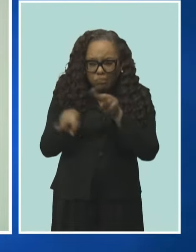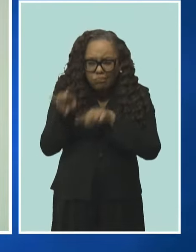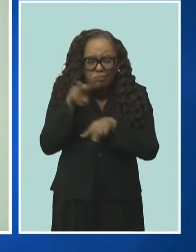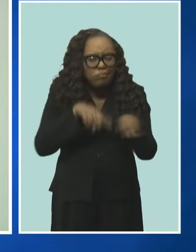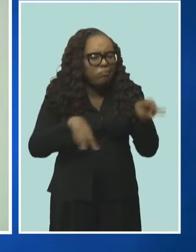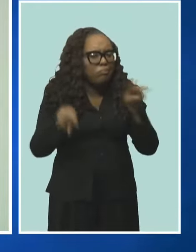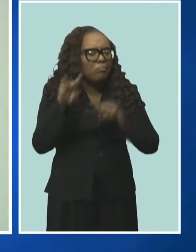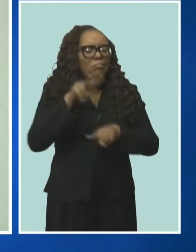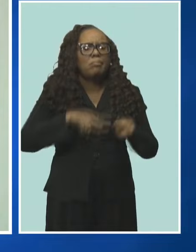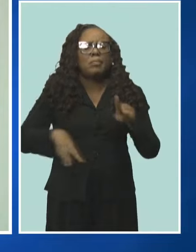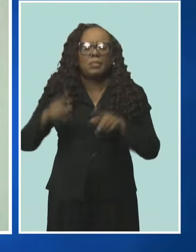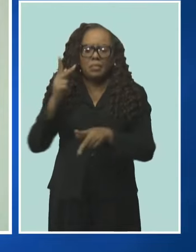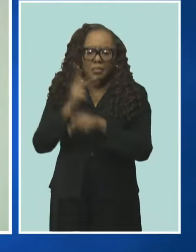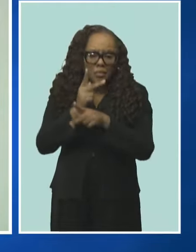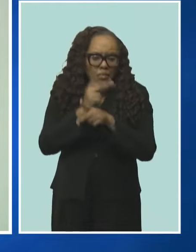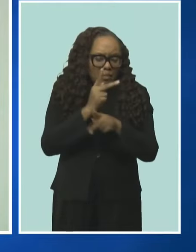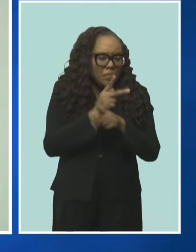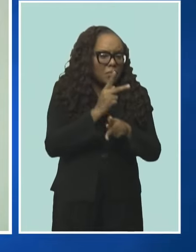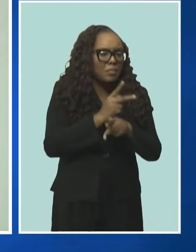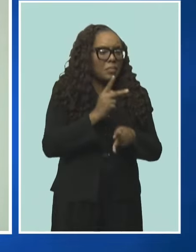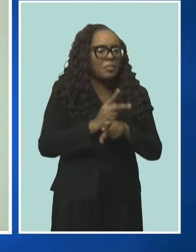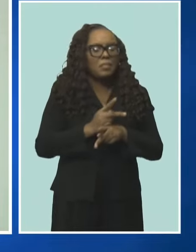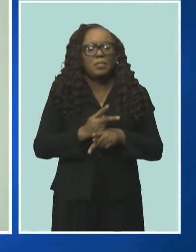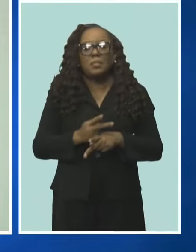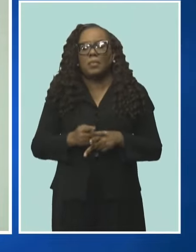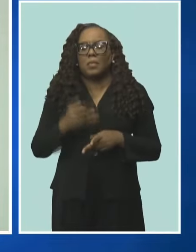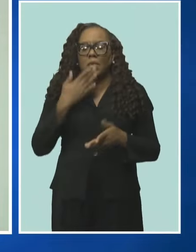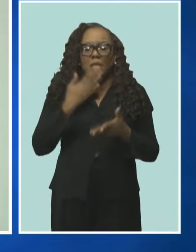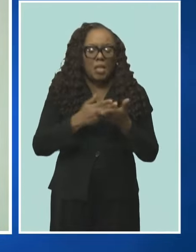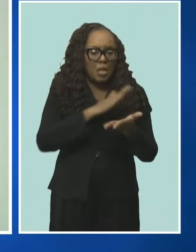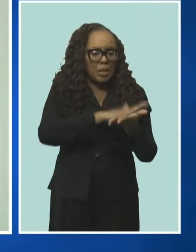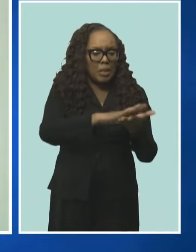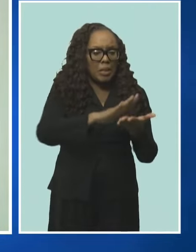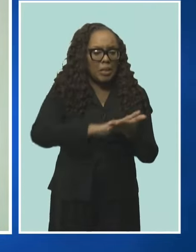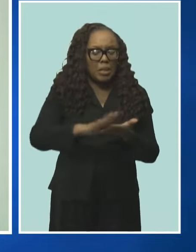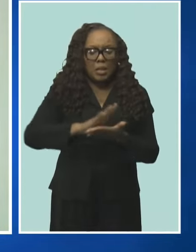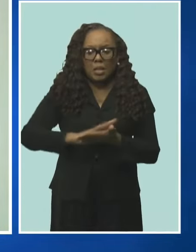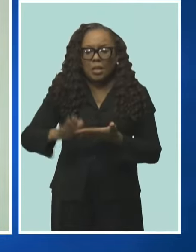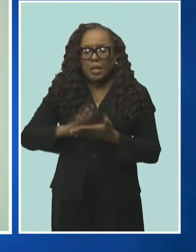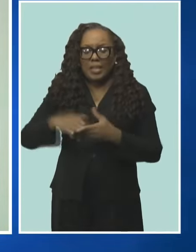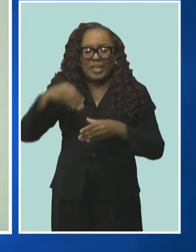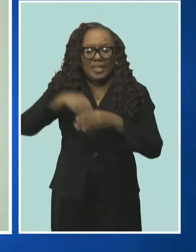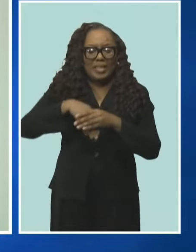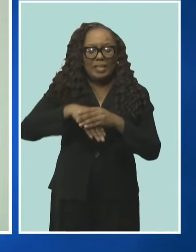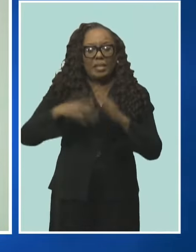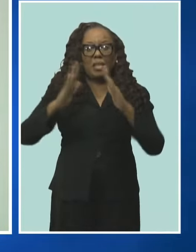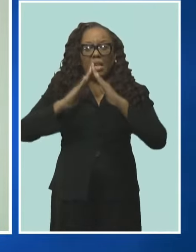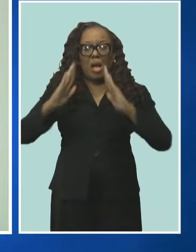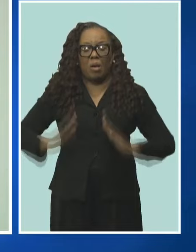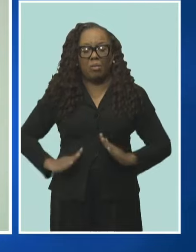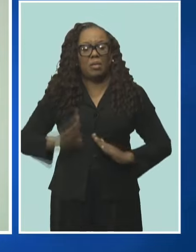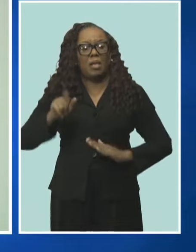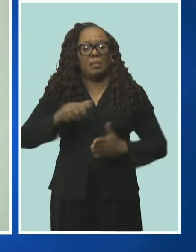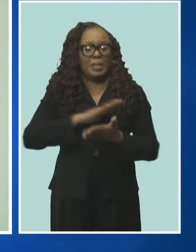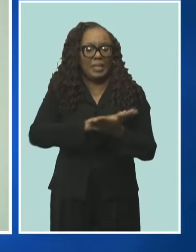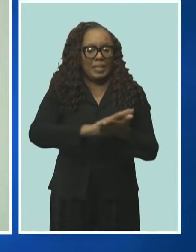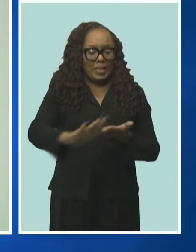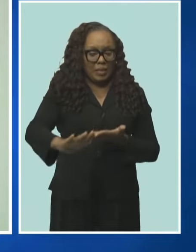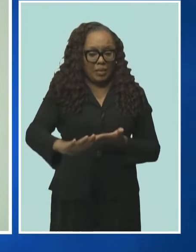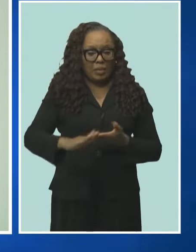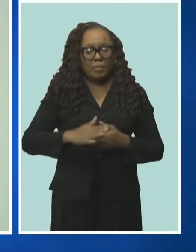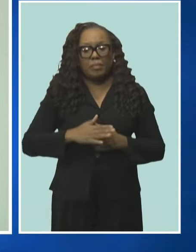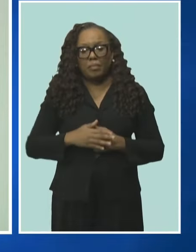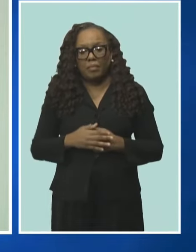good housekeeping, keep around your surroundings and inside of your house clean, have your